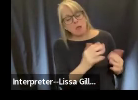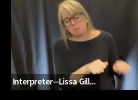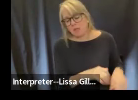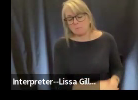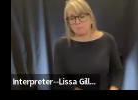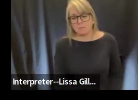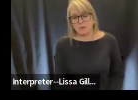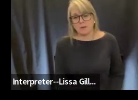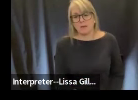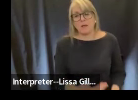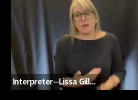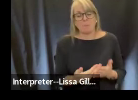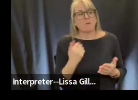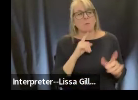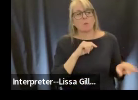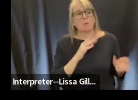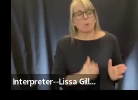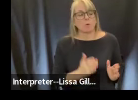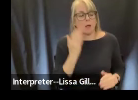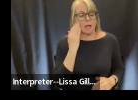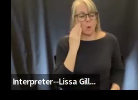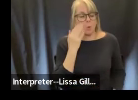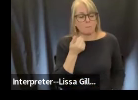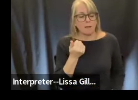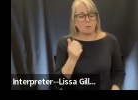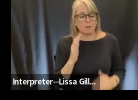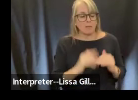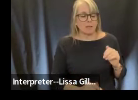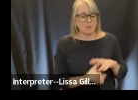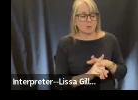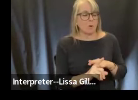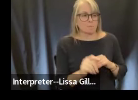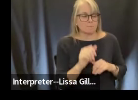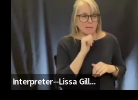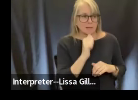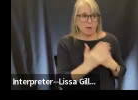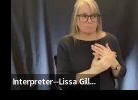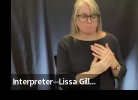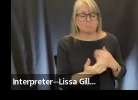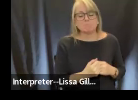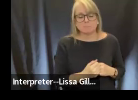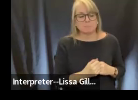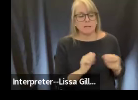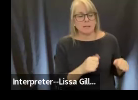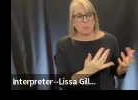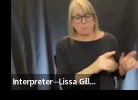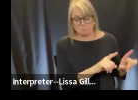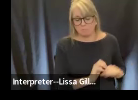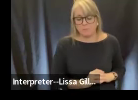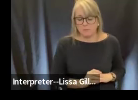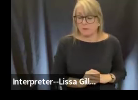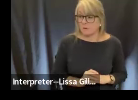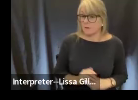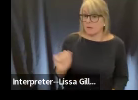a former reporter, and I know better not to show up somewhere unannounced, so they can wait. Anyway, back to this. Actually,